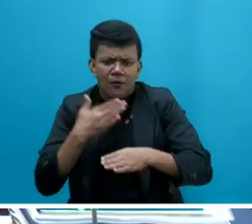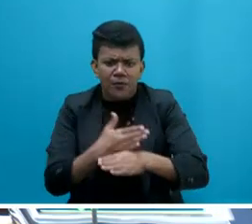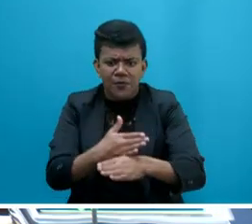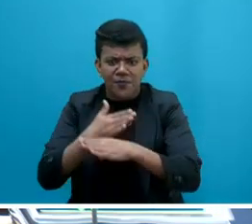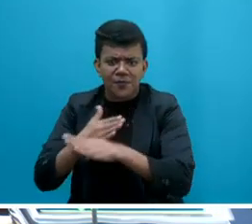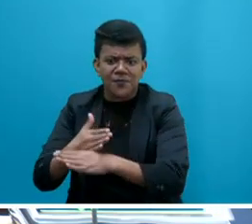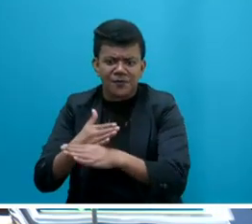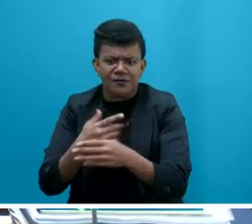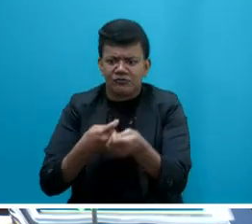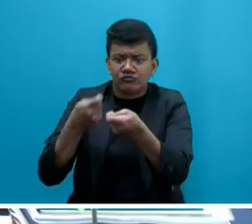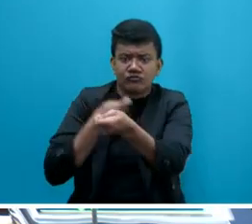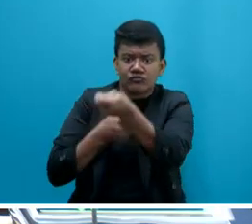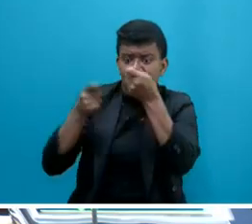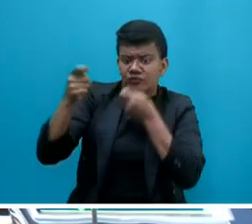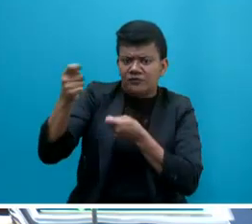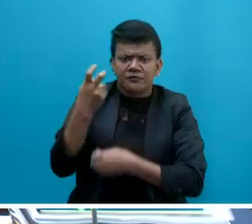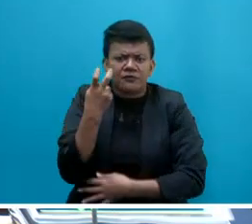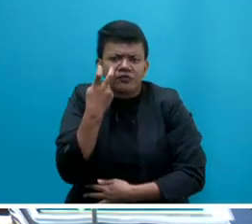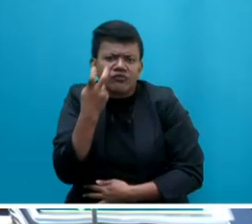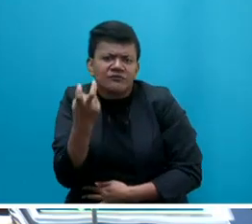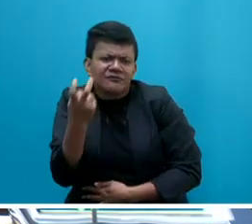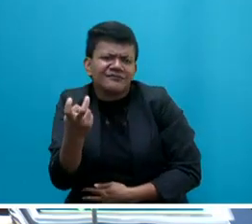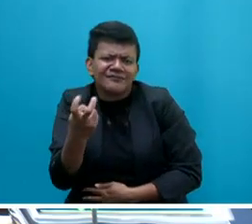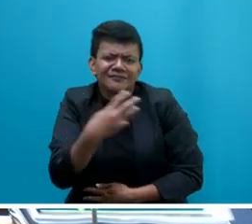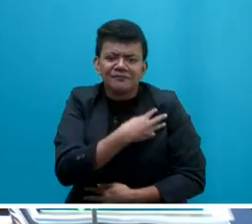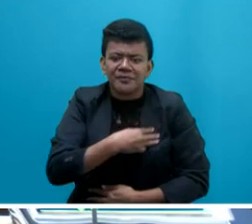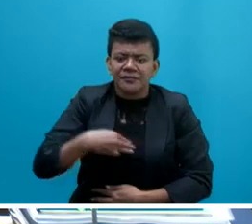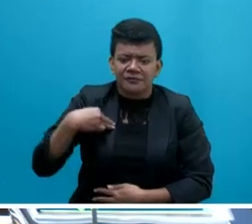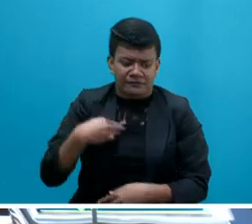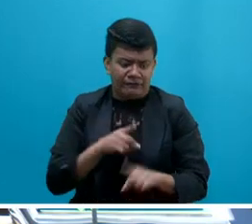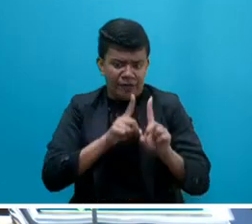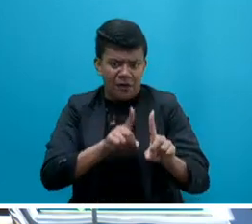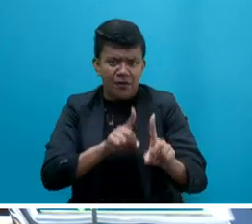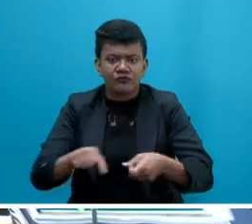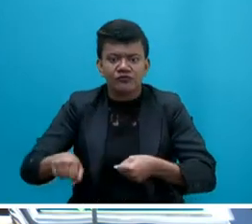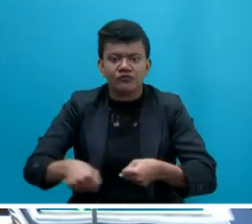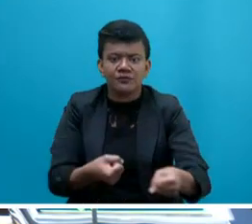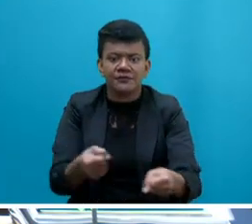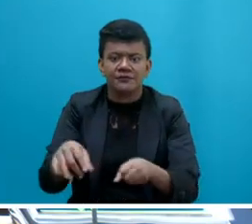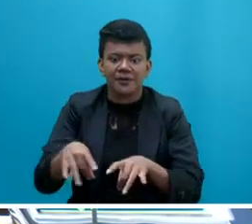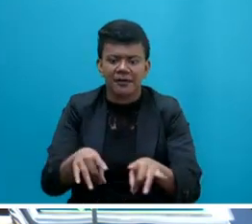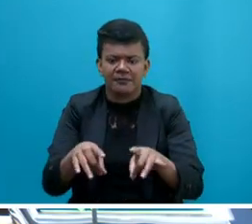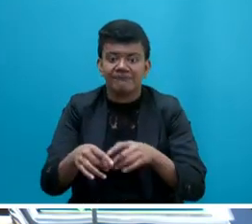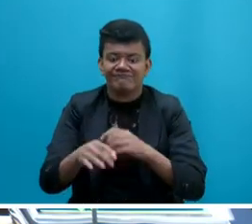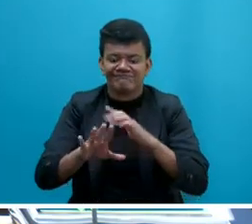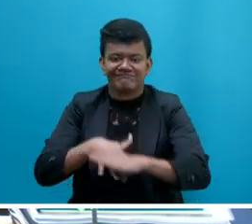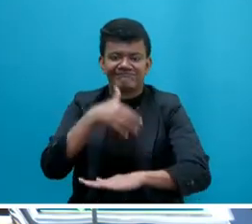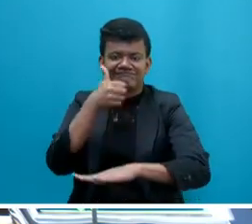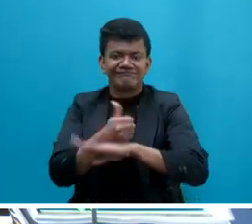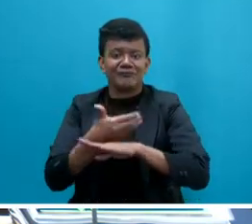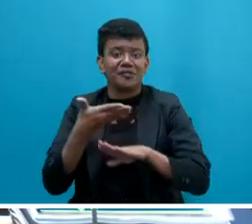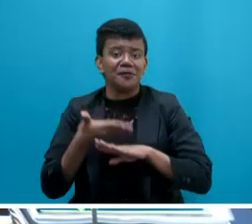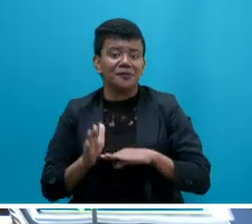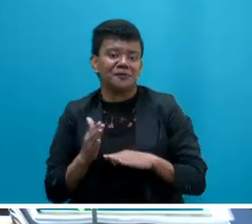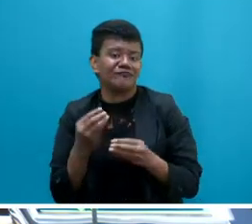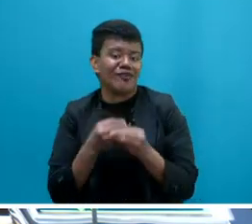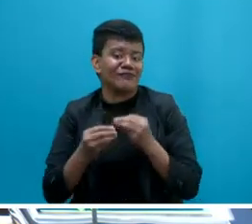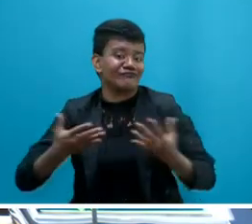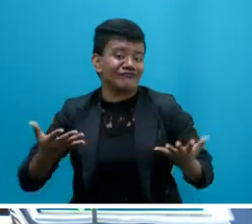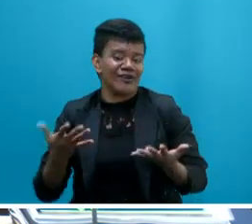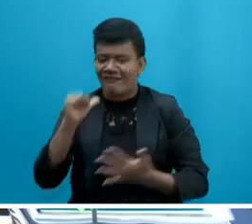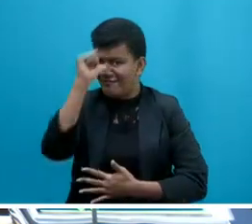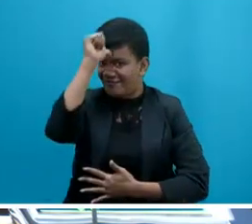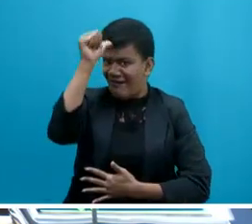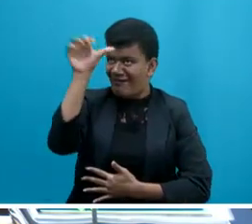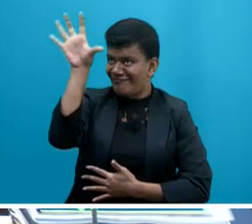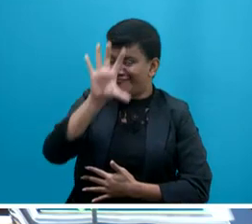in supporting their strategic direction, including the establishment of a new office in India. We continue to look to